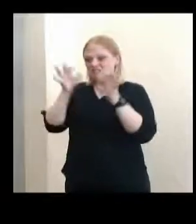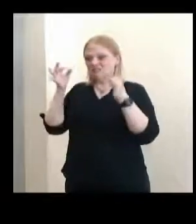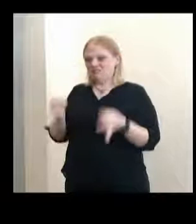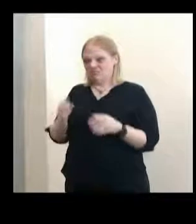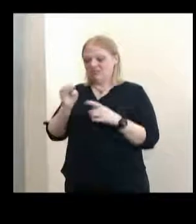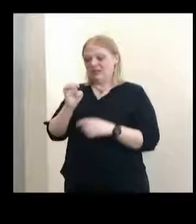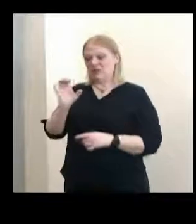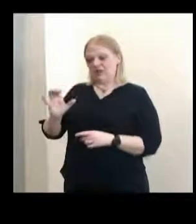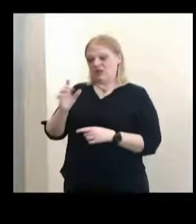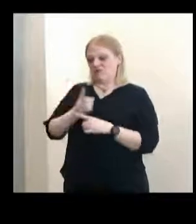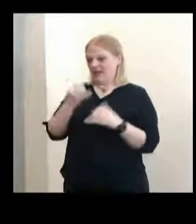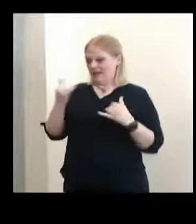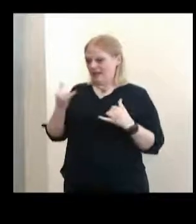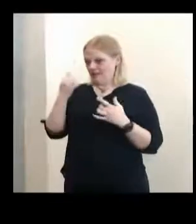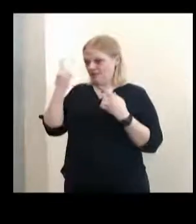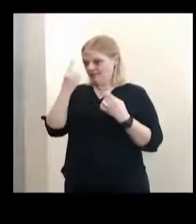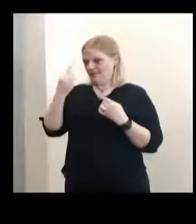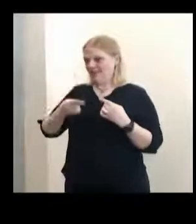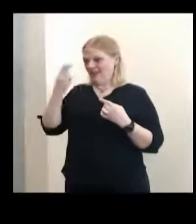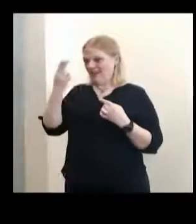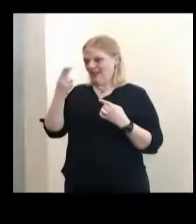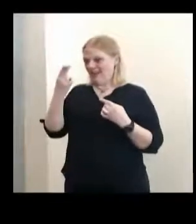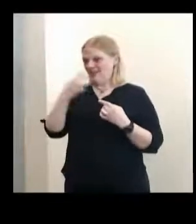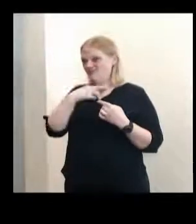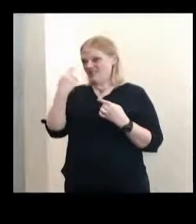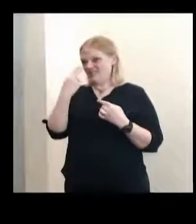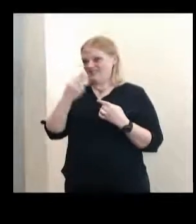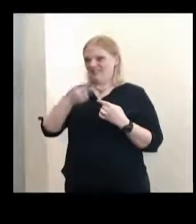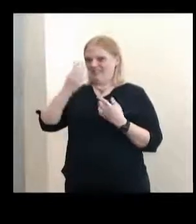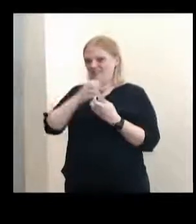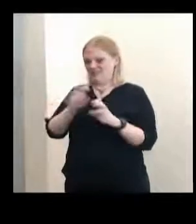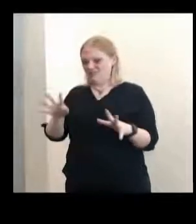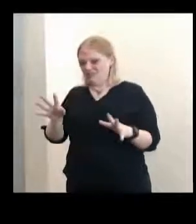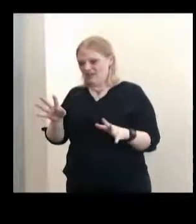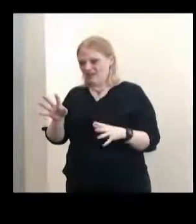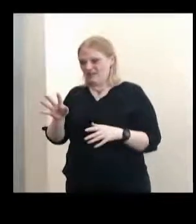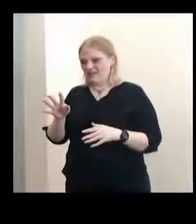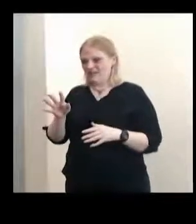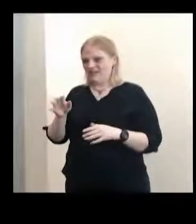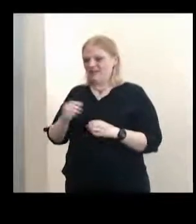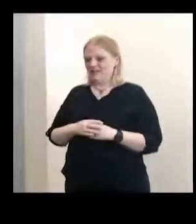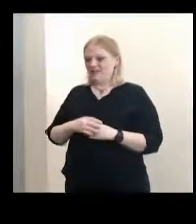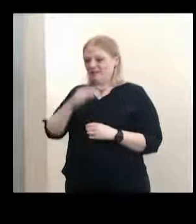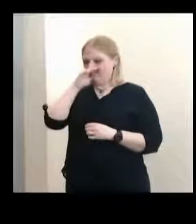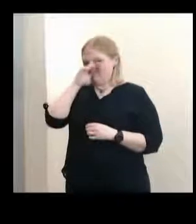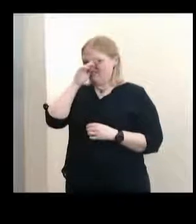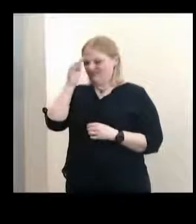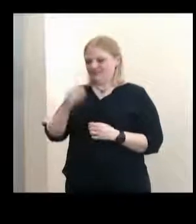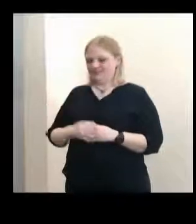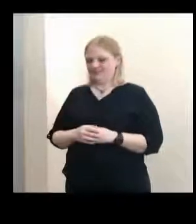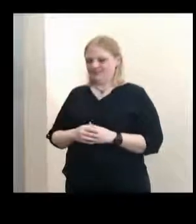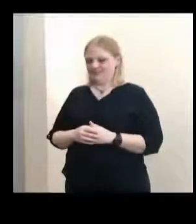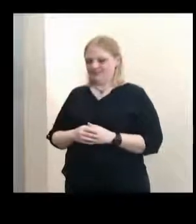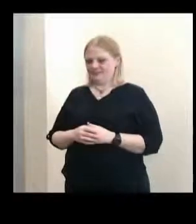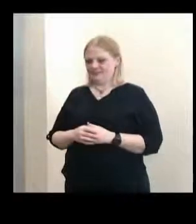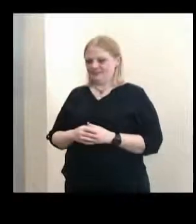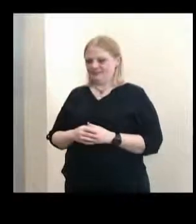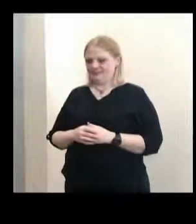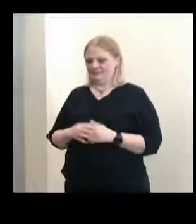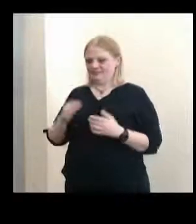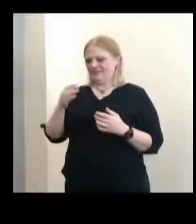at the moment is considered high transmission rate. How far into the high transmission rate category are